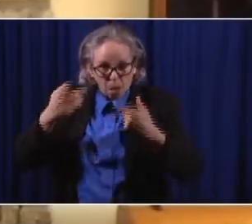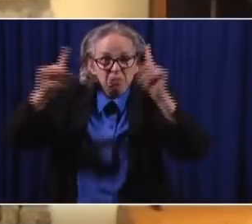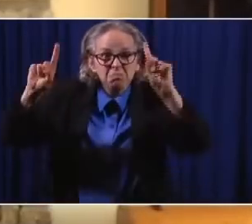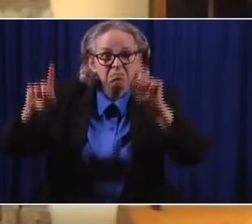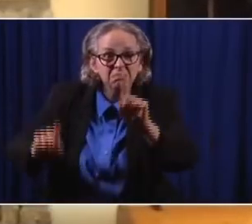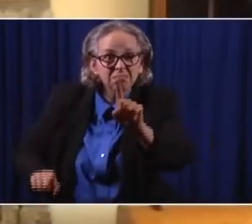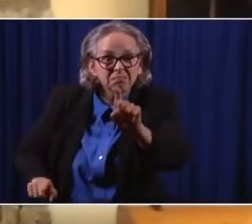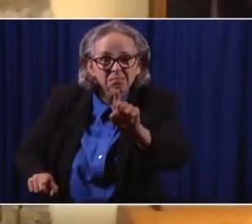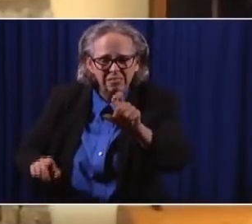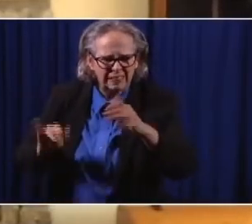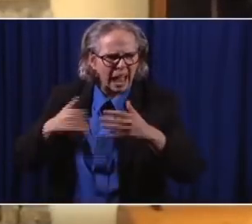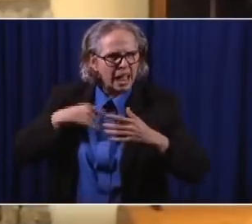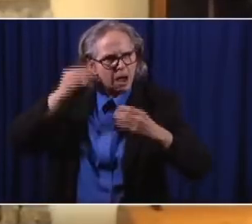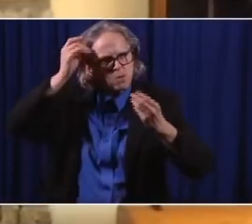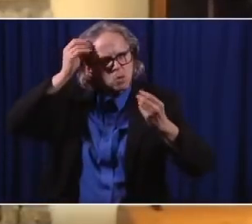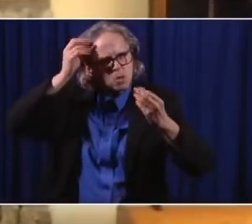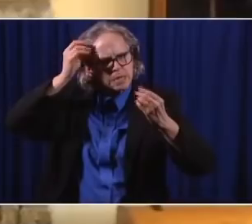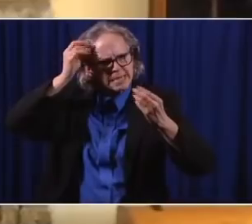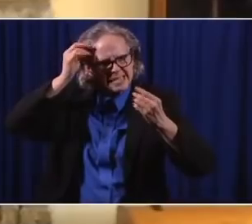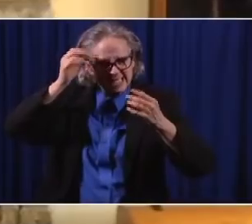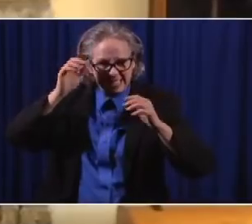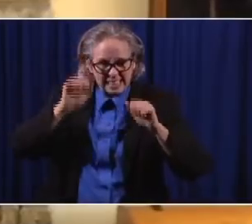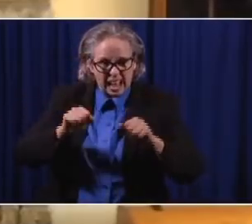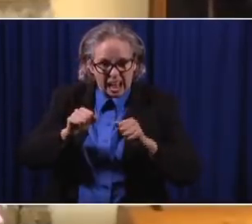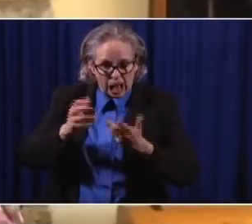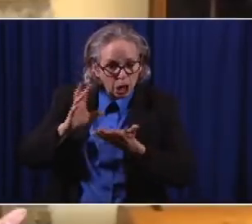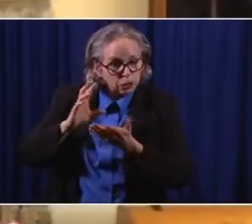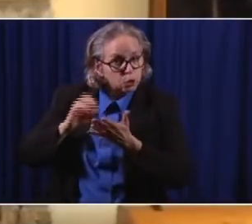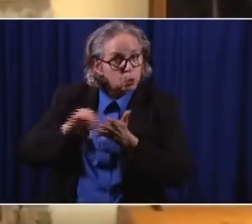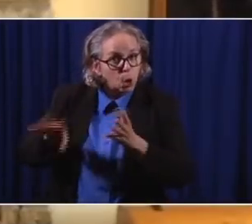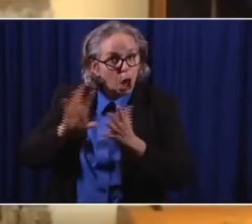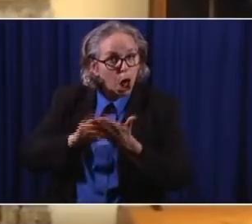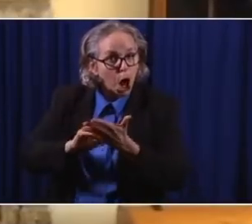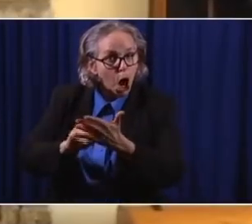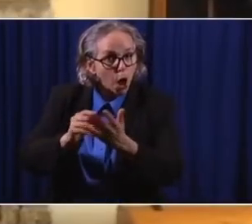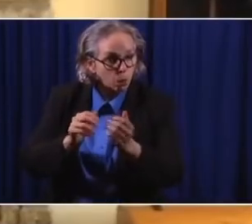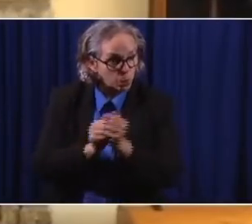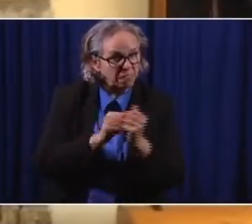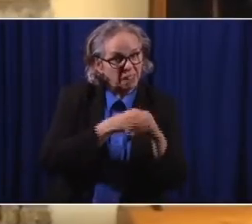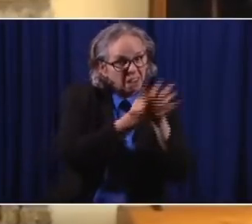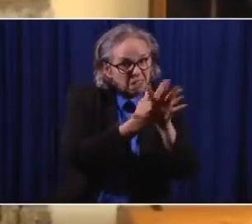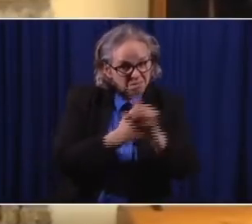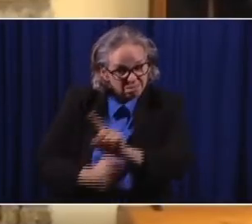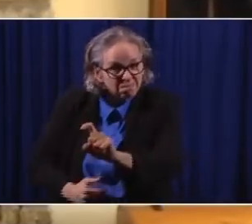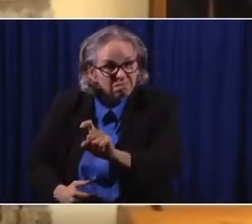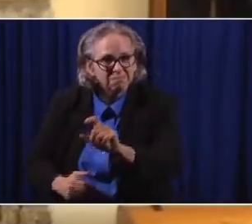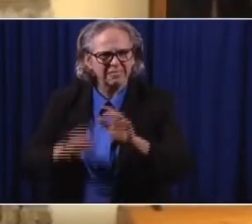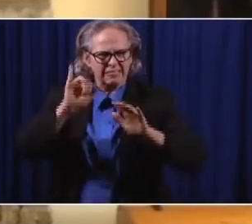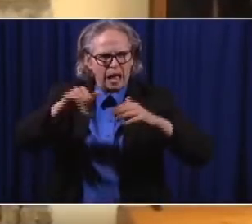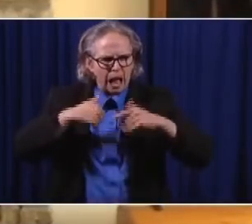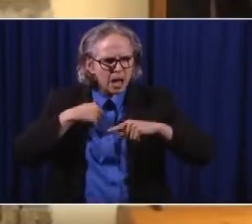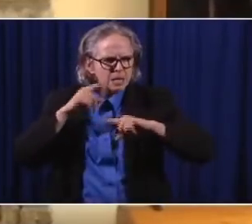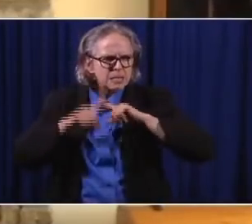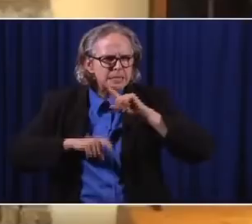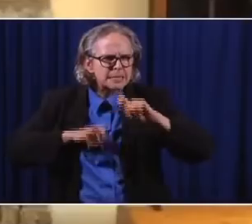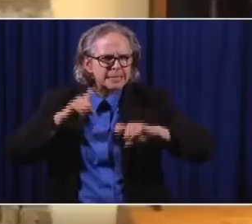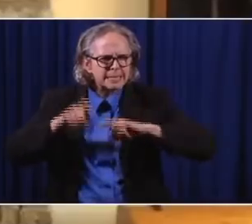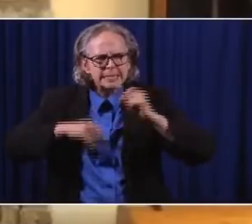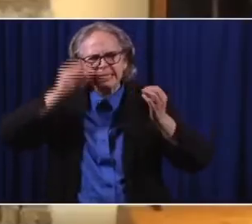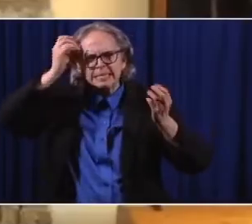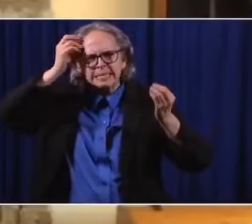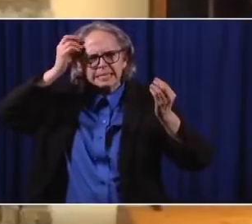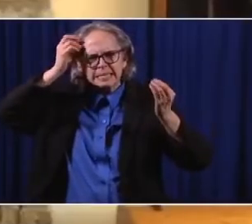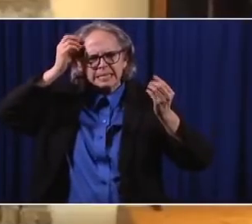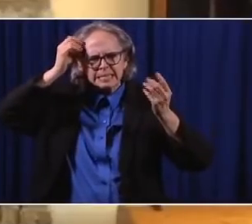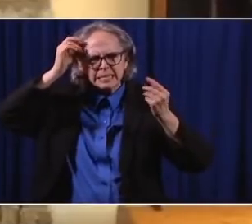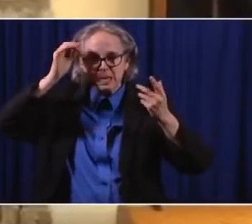I was hybrid? The days that were remote, these kids are remote. If I was totally remote, I'd want to say, well, look, how are we